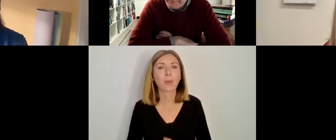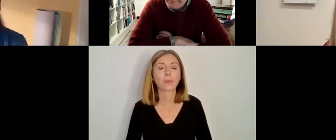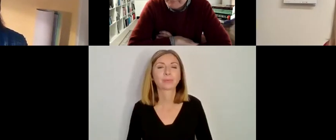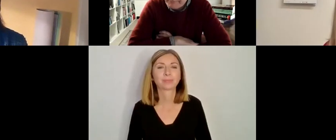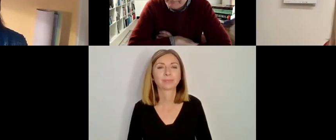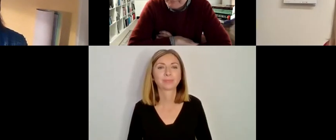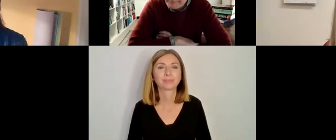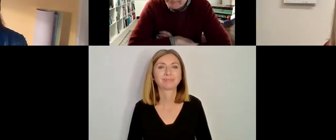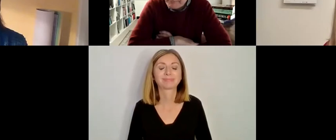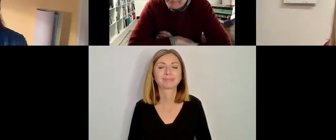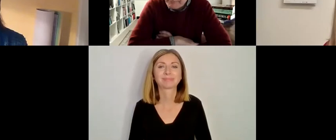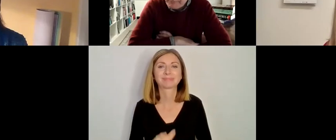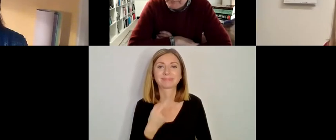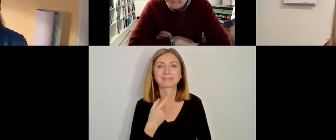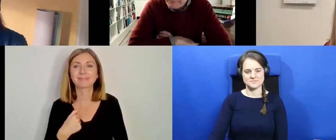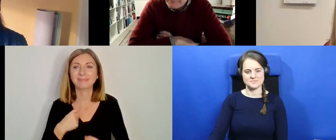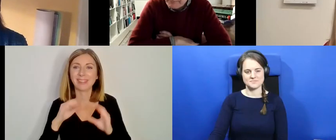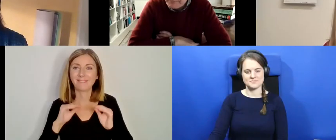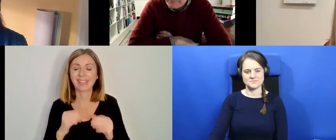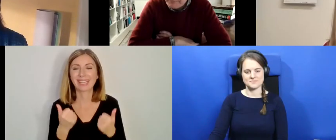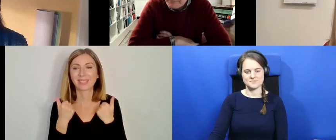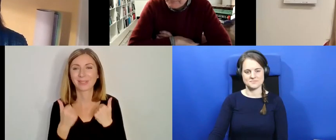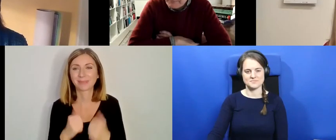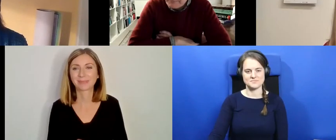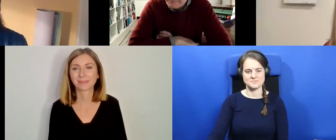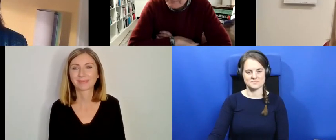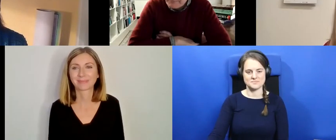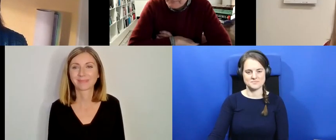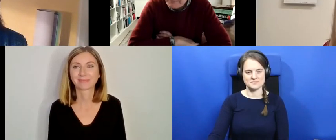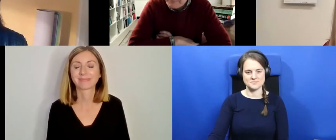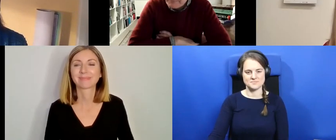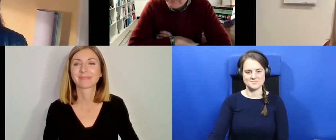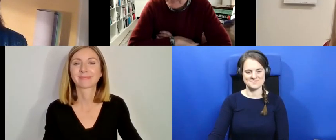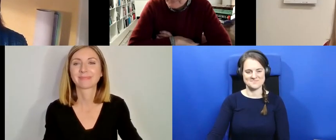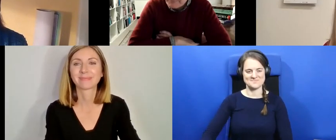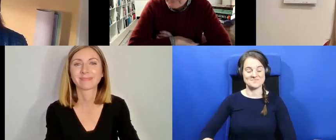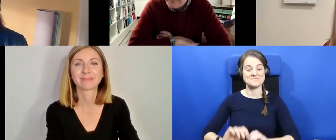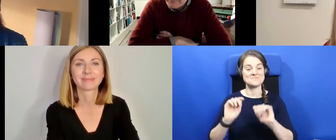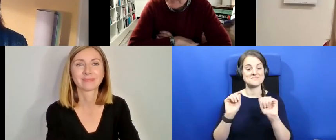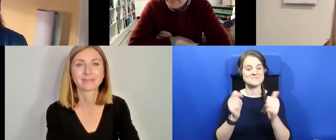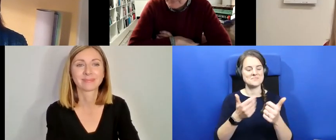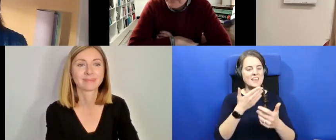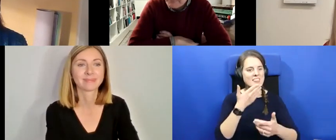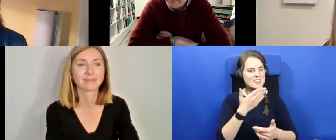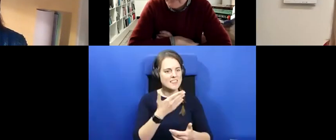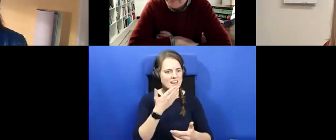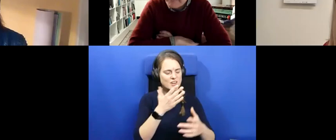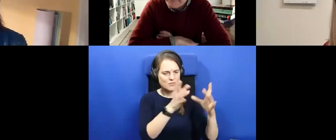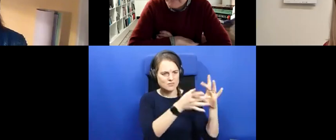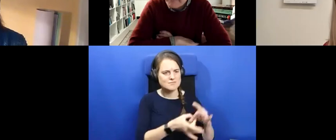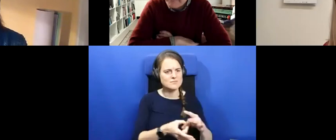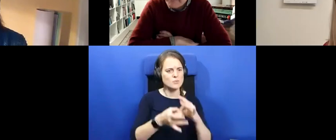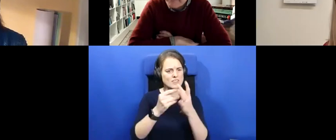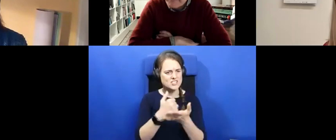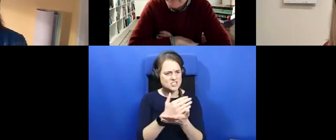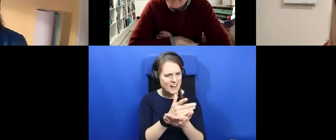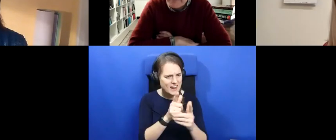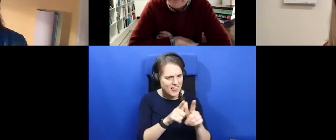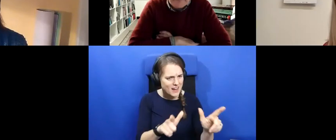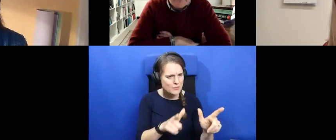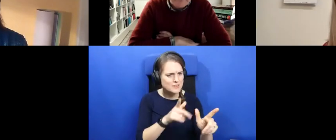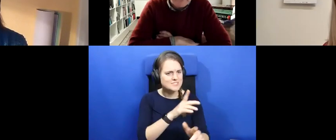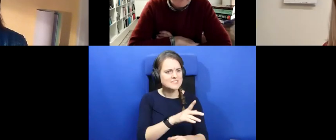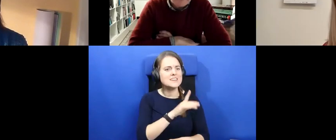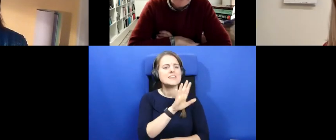and tying in, as we said, from the roots of the language right into the shared language, or maybe Linda, I'm going to go to you next because some of what Elva has said